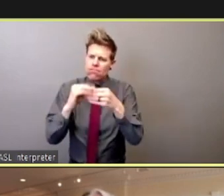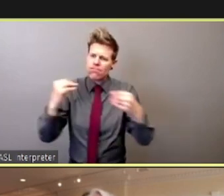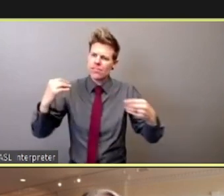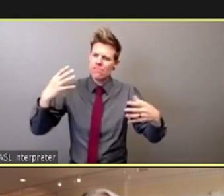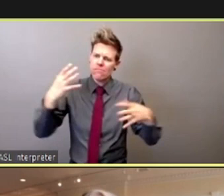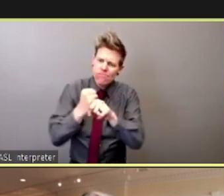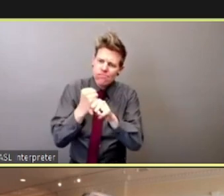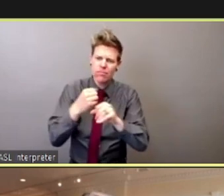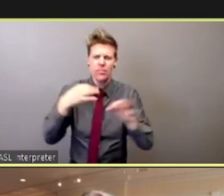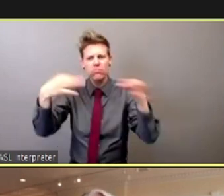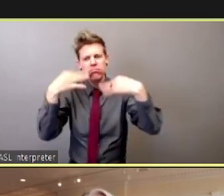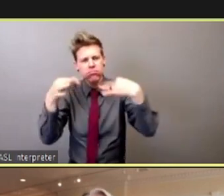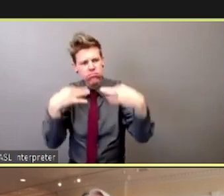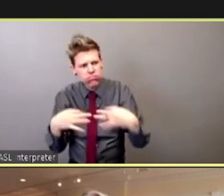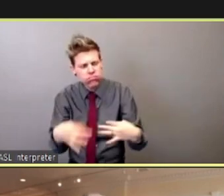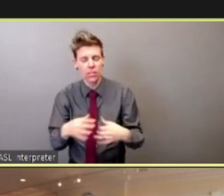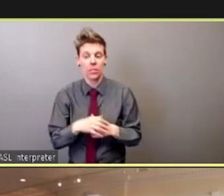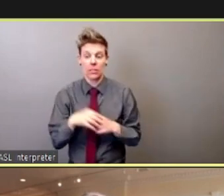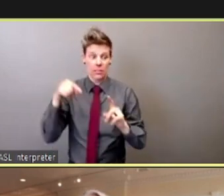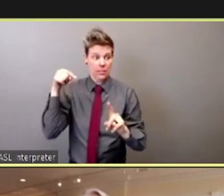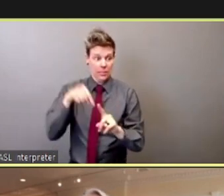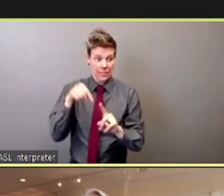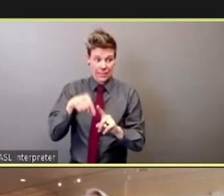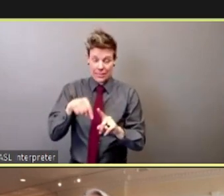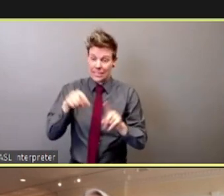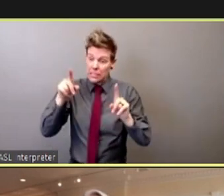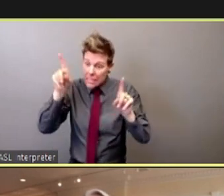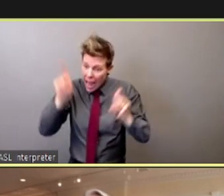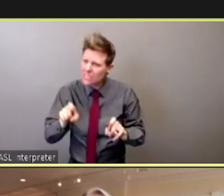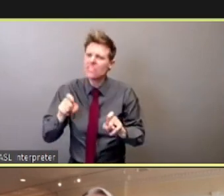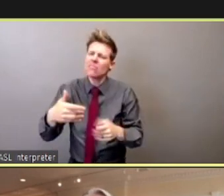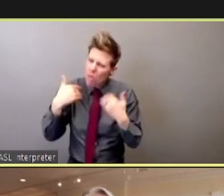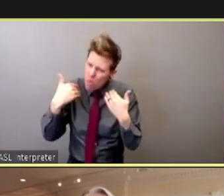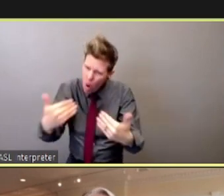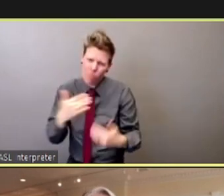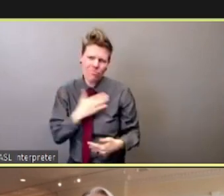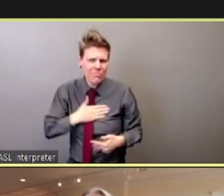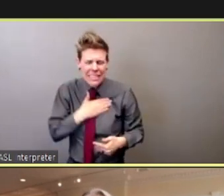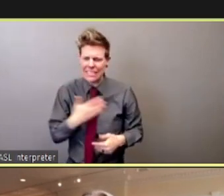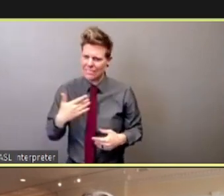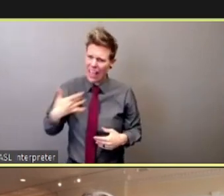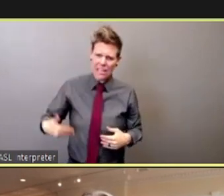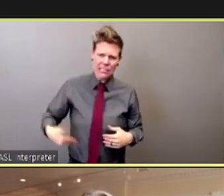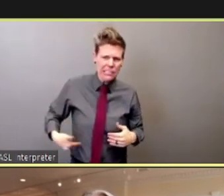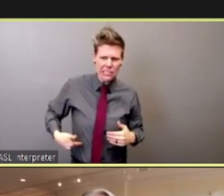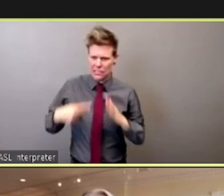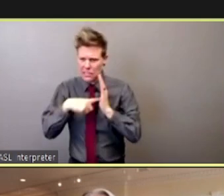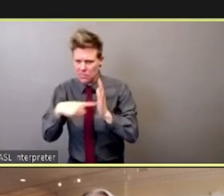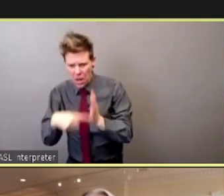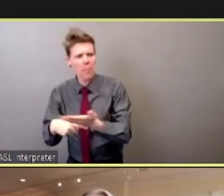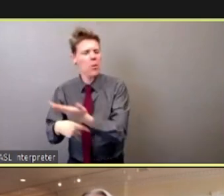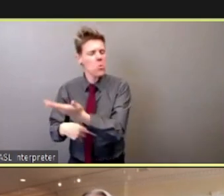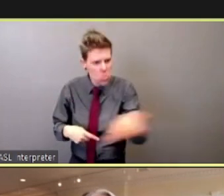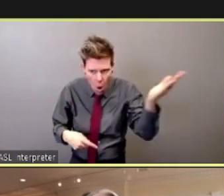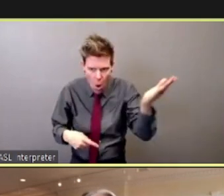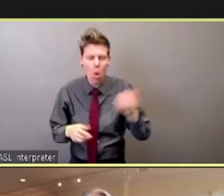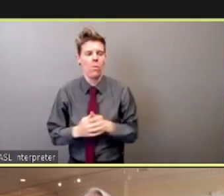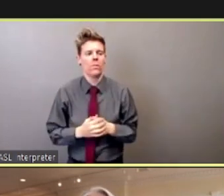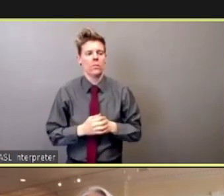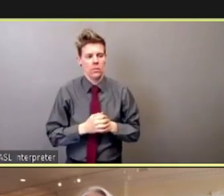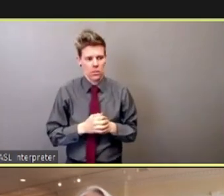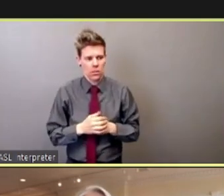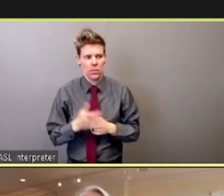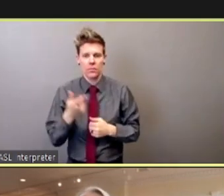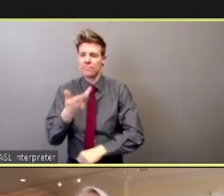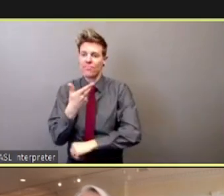testing, which I just did, plus vaccines, plus the hard work at engaging in COVID safe practices, all